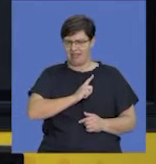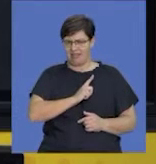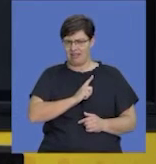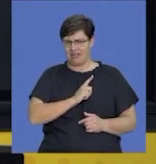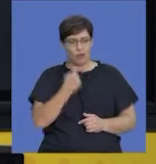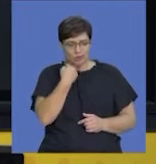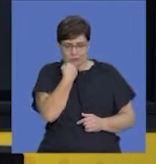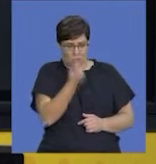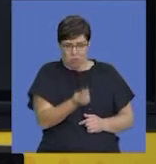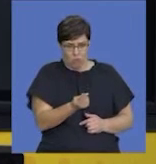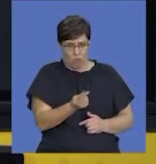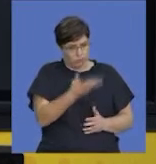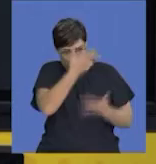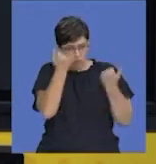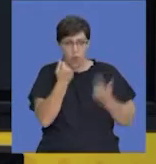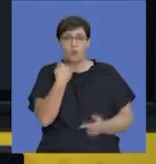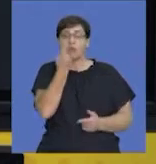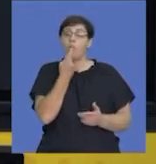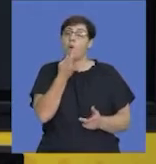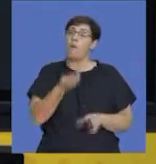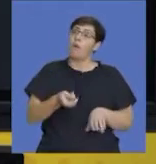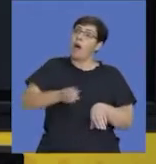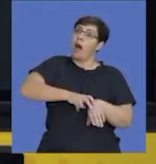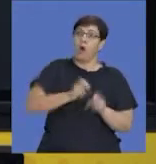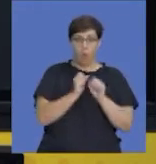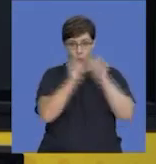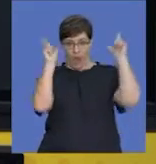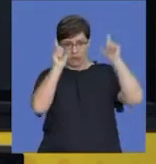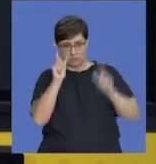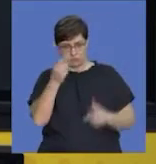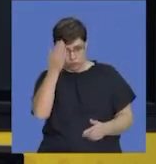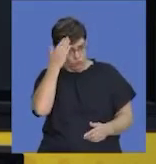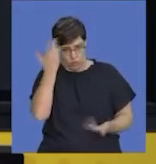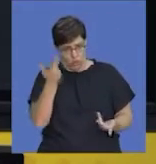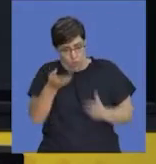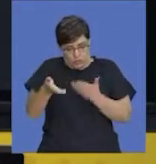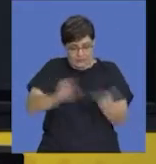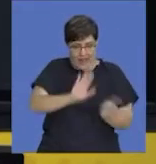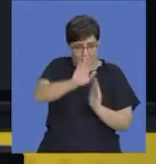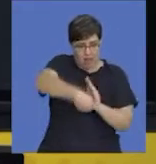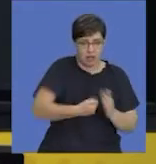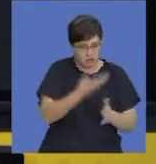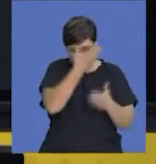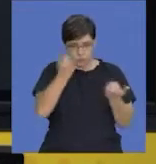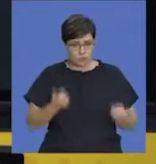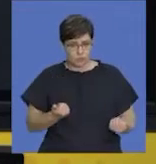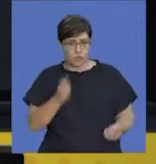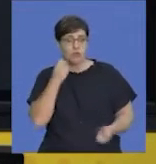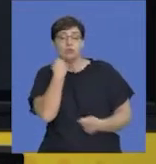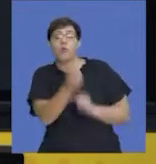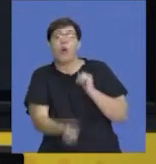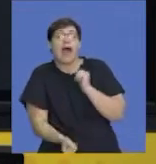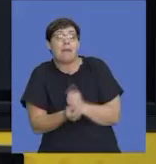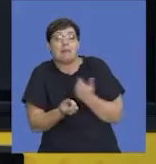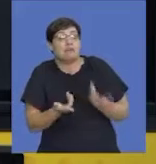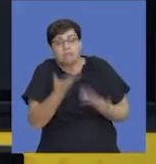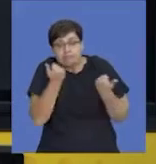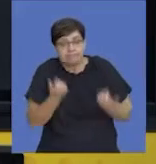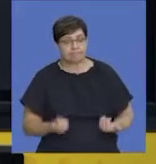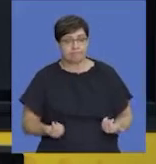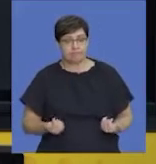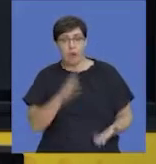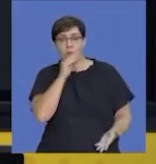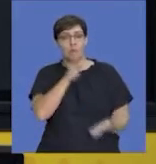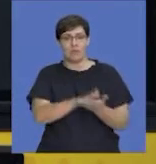telling us that, tomorrow is not promised. If you get up in the morning, you're lucky, you're alive. You don't know what's going to happen tomorrow. The future is not